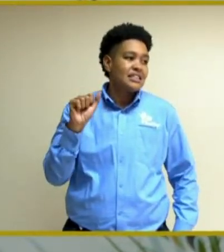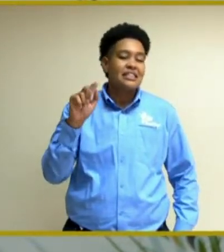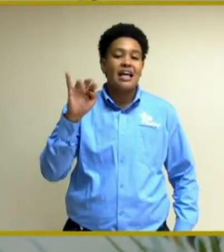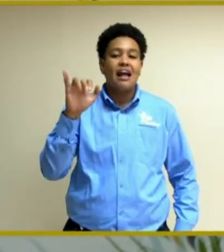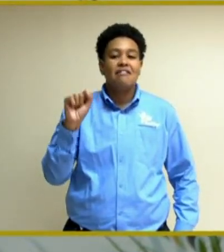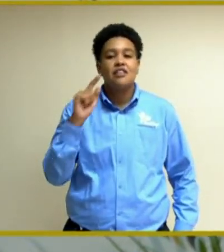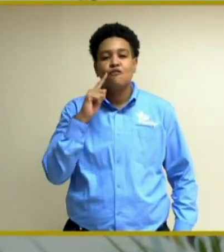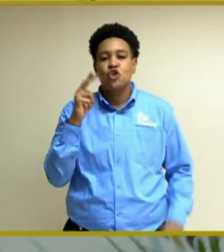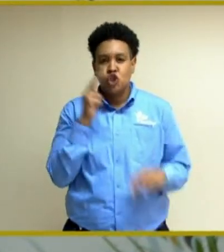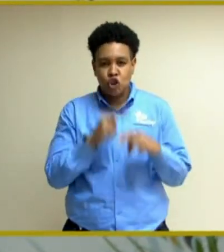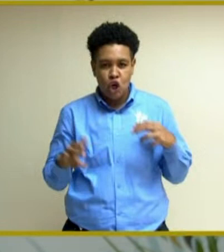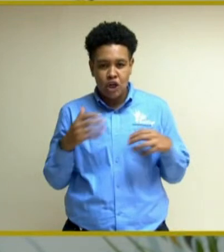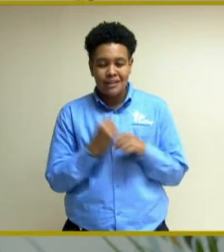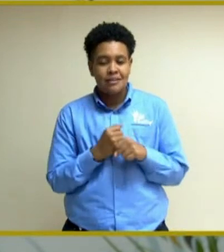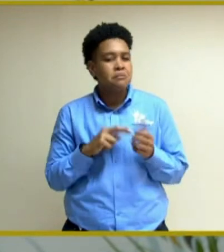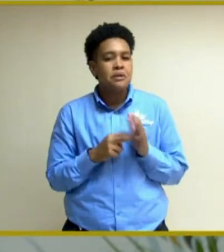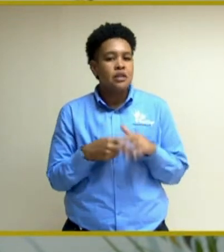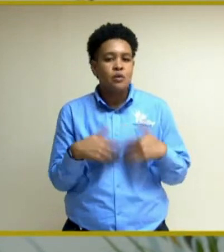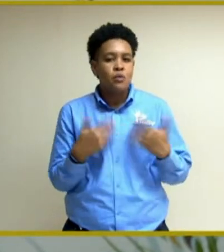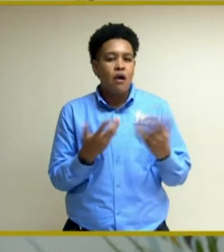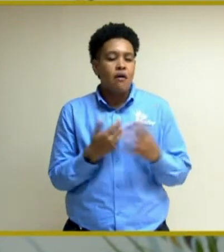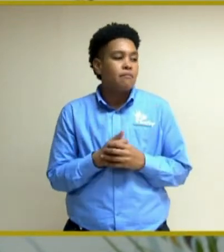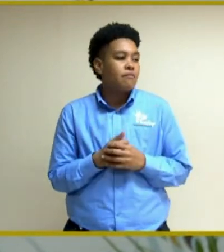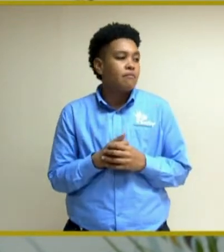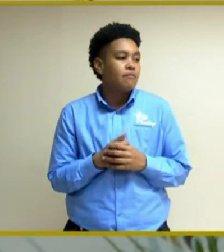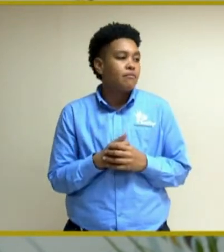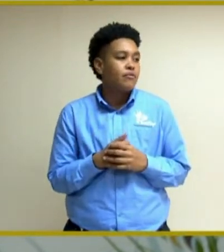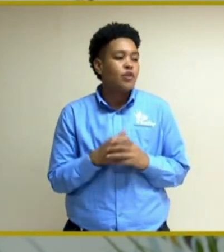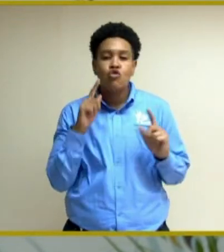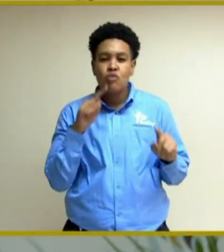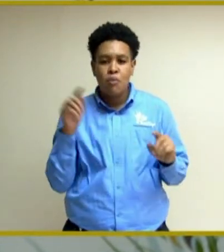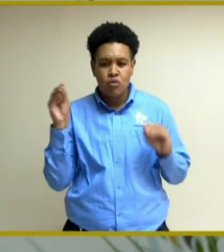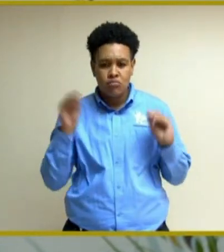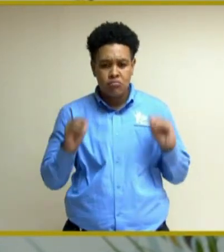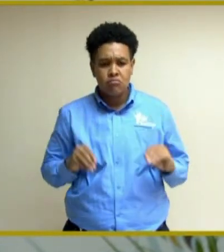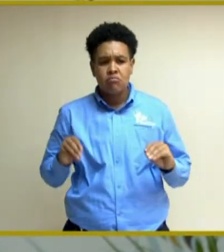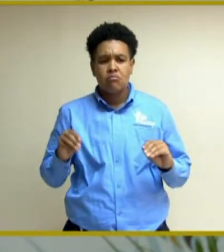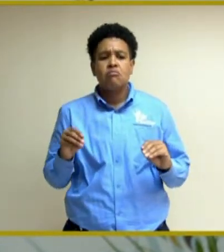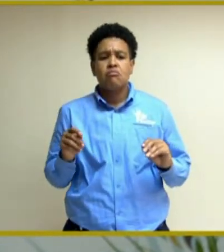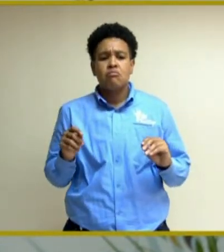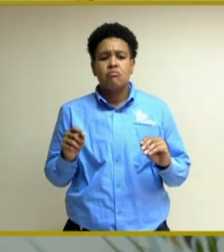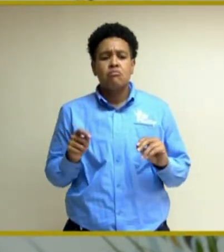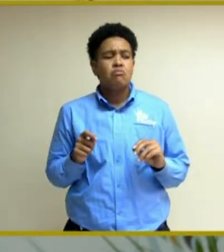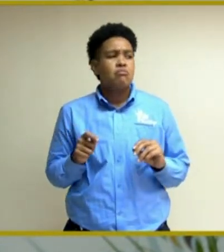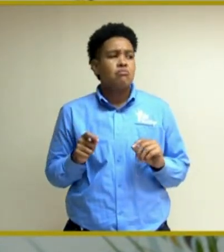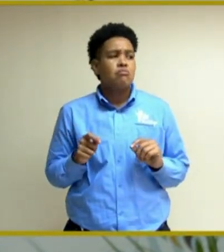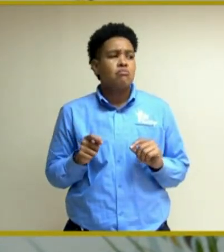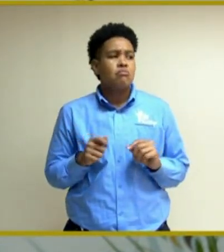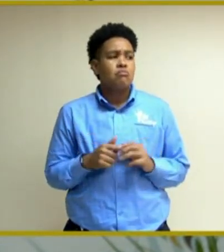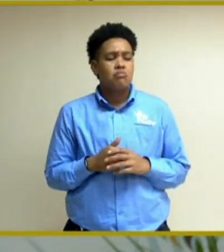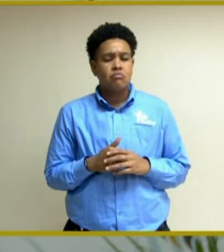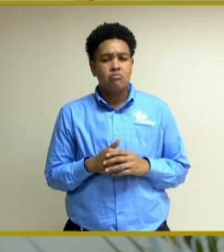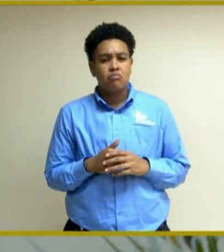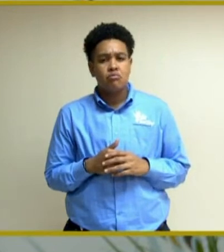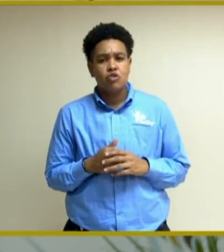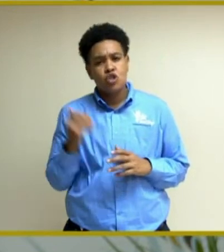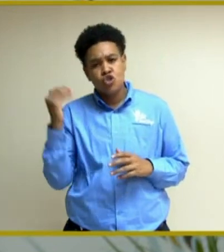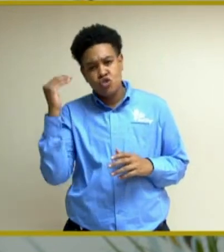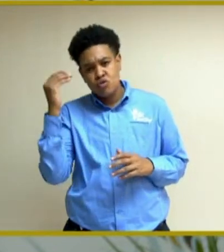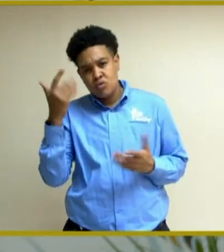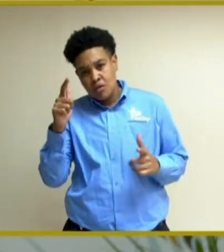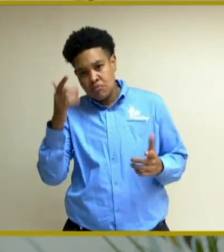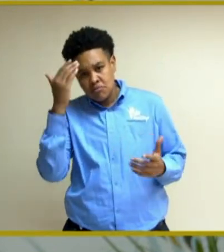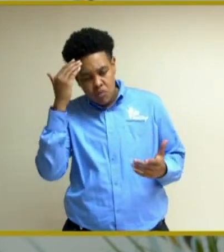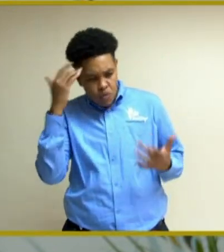short, is a report that's generated just to be very transparent and to